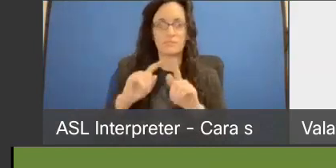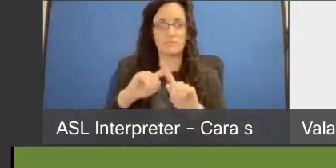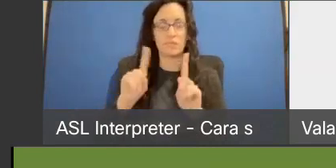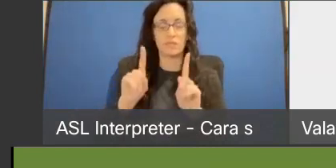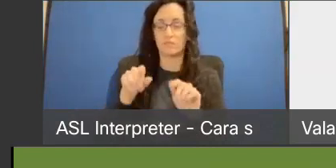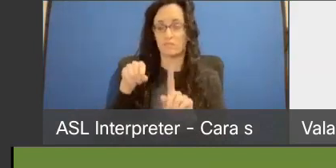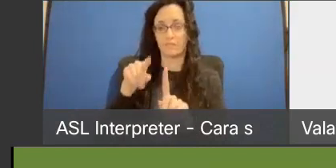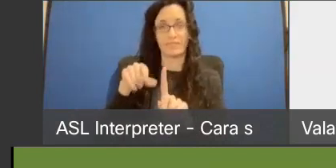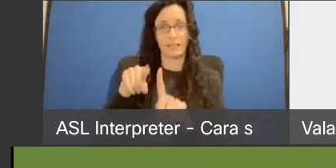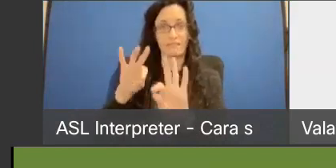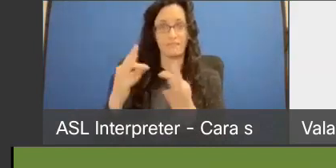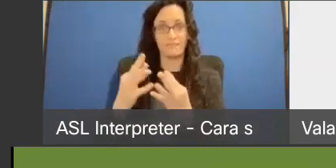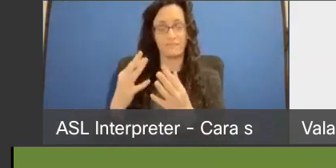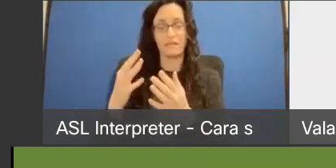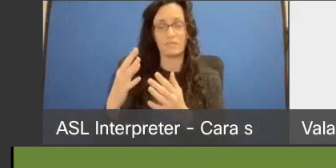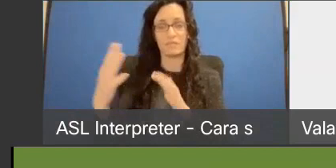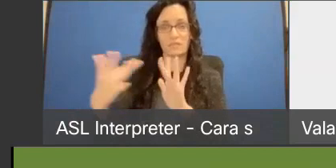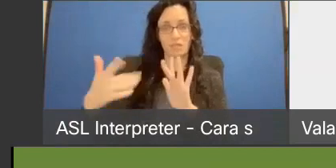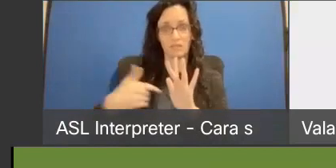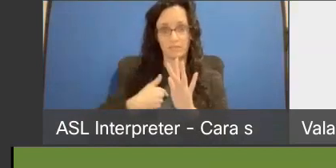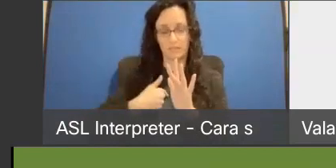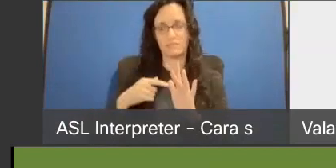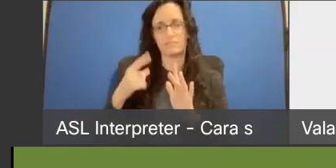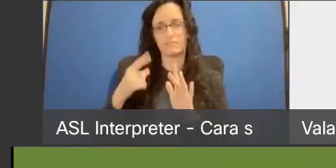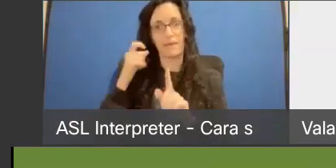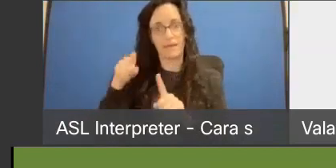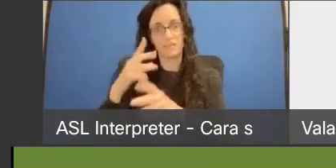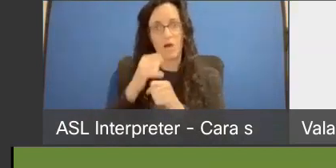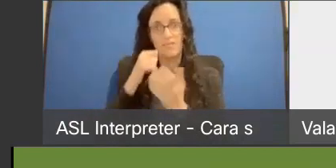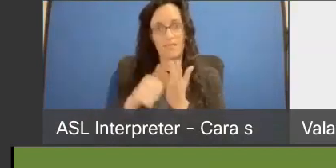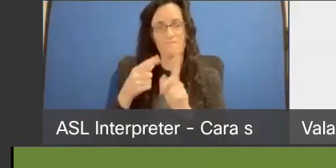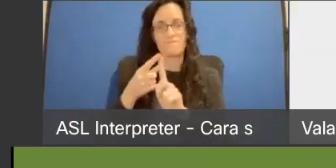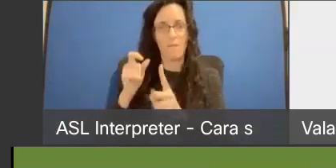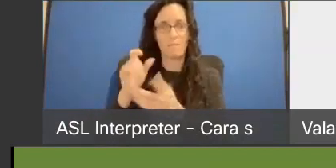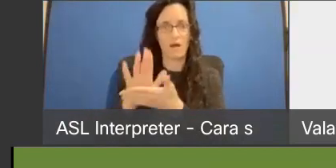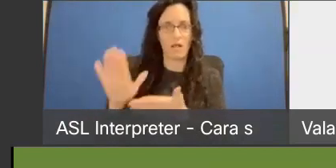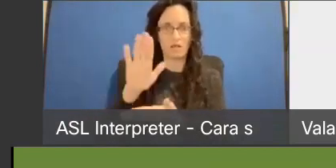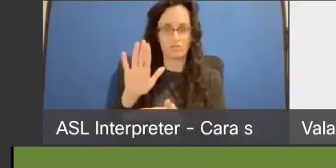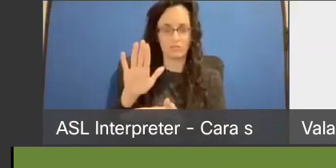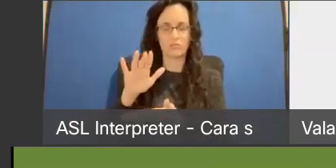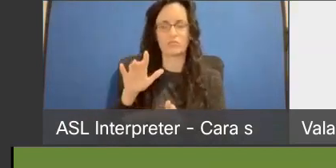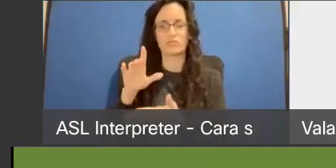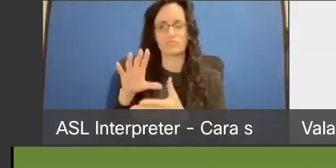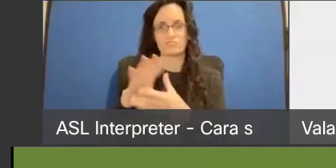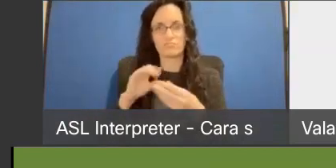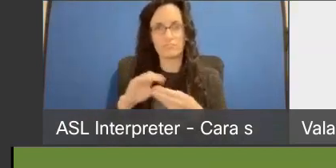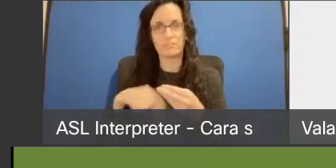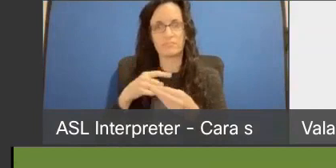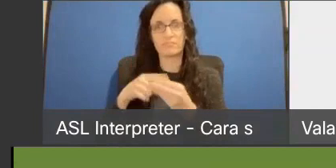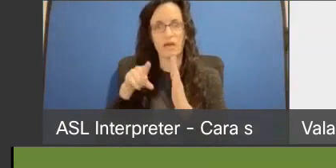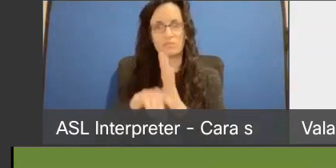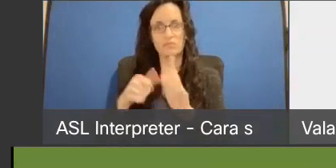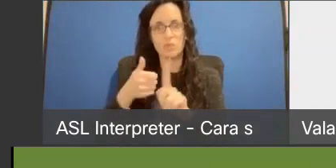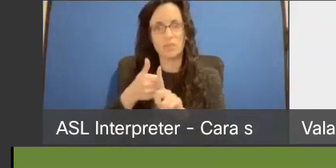approached me around a letter that they had received from the school, that's what initially drew attention to